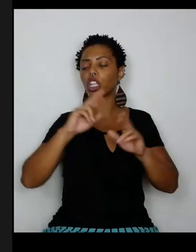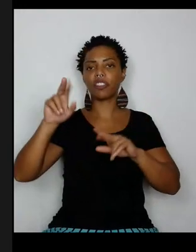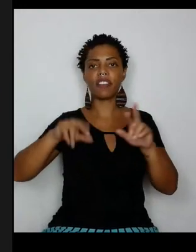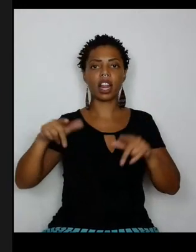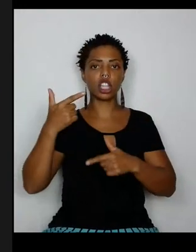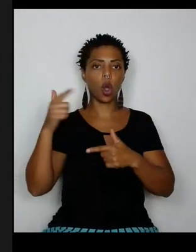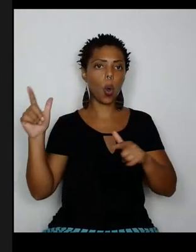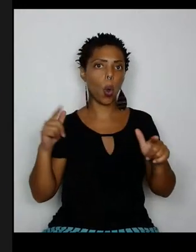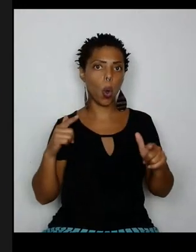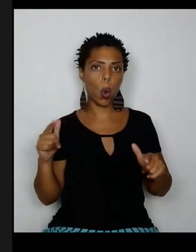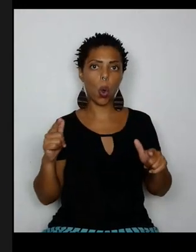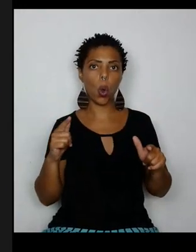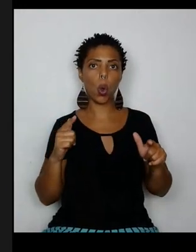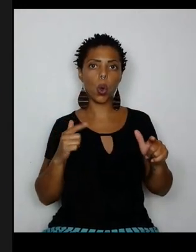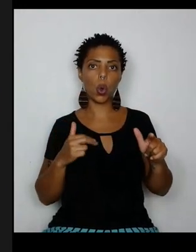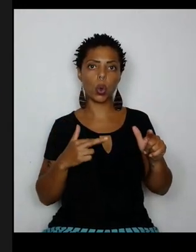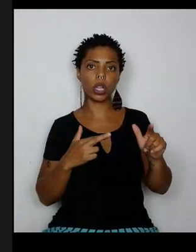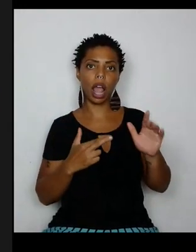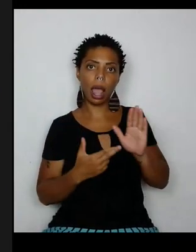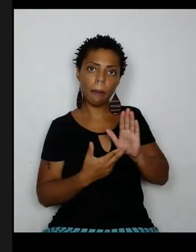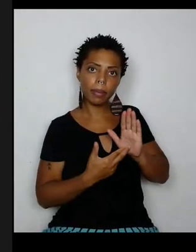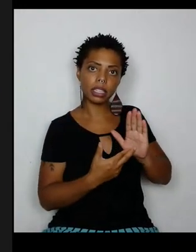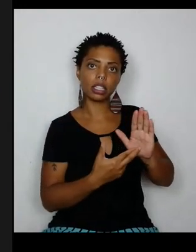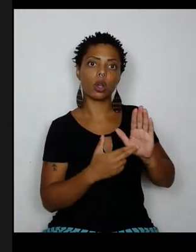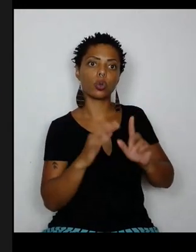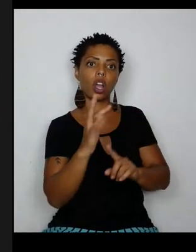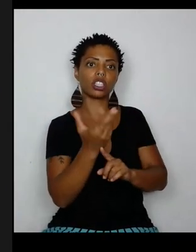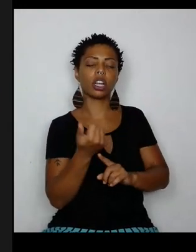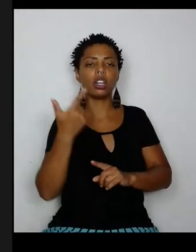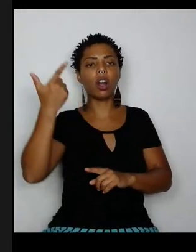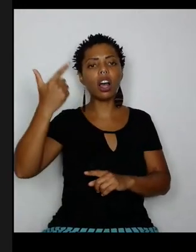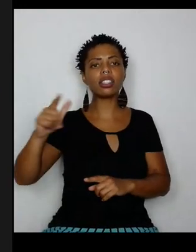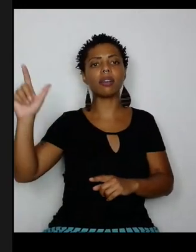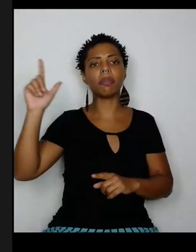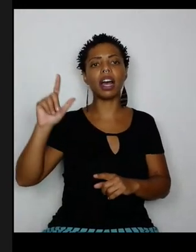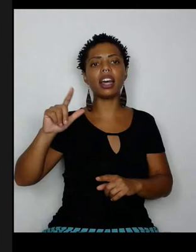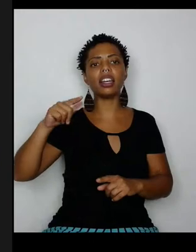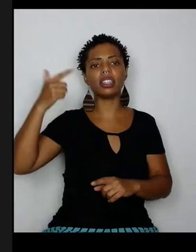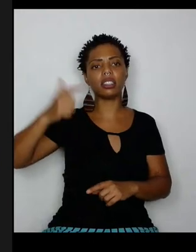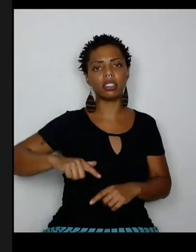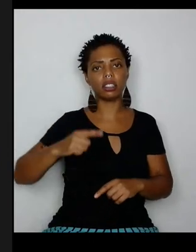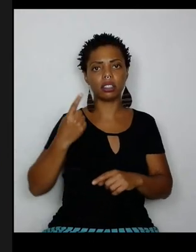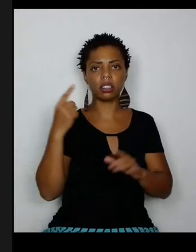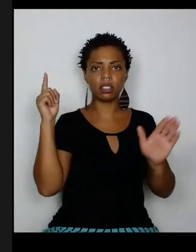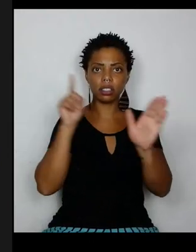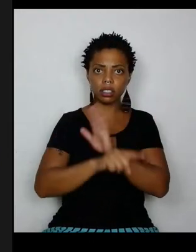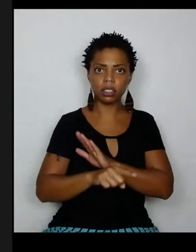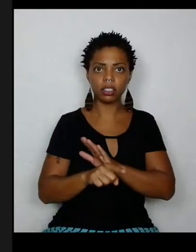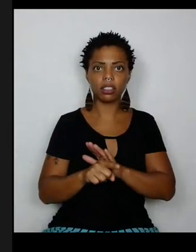this specific differences in the way he represents himself